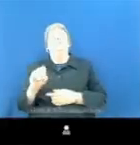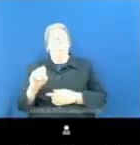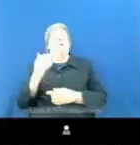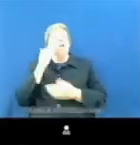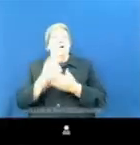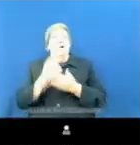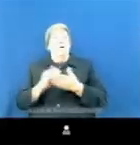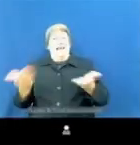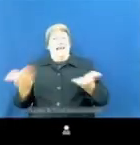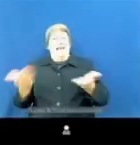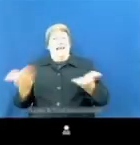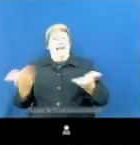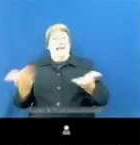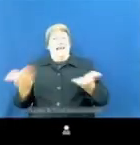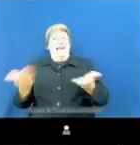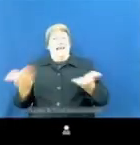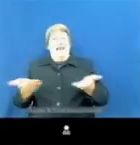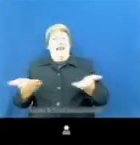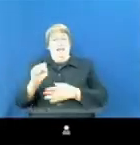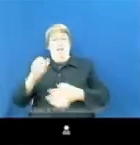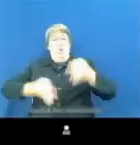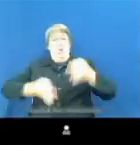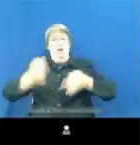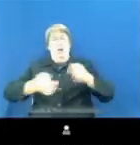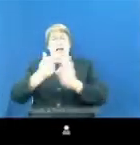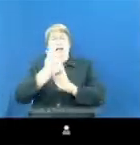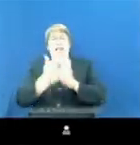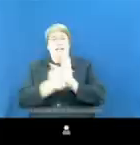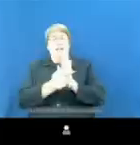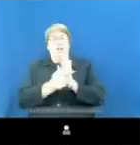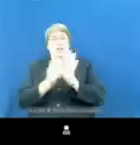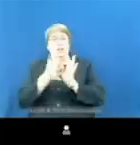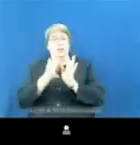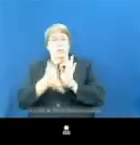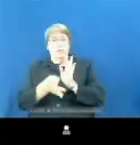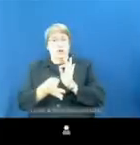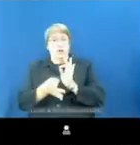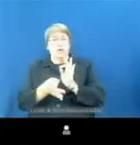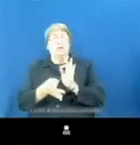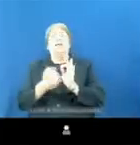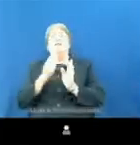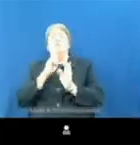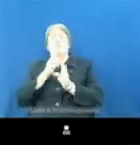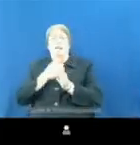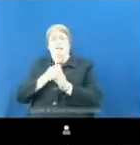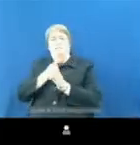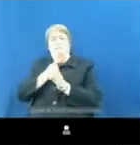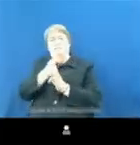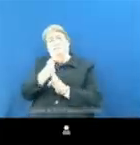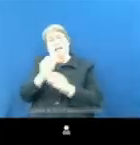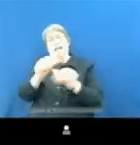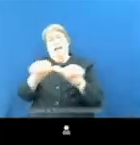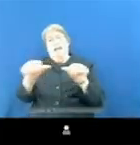legal interpreting has long been an area of specialty interpretation